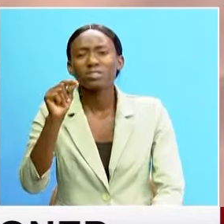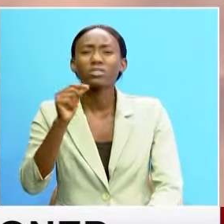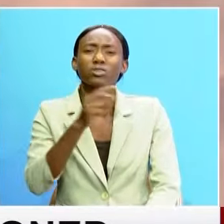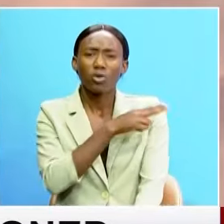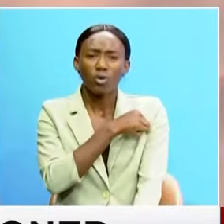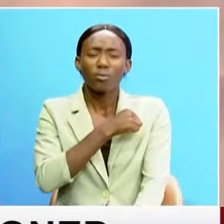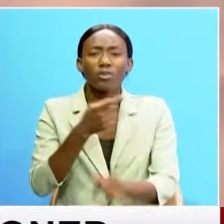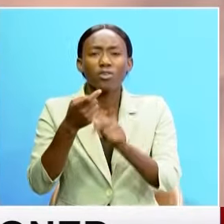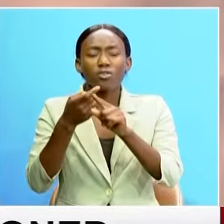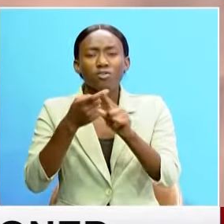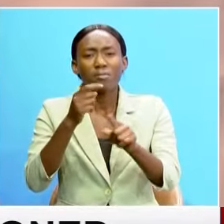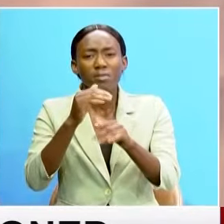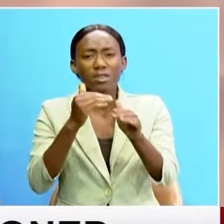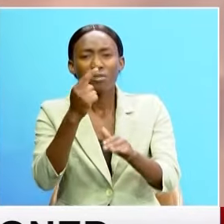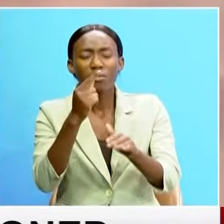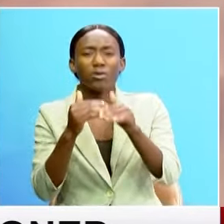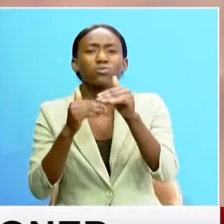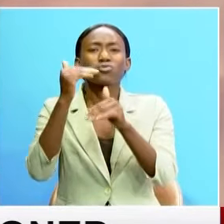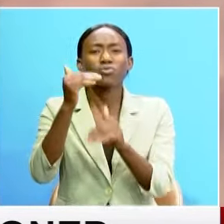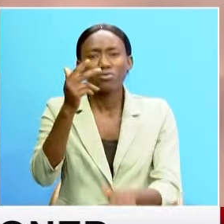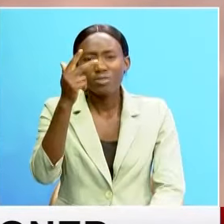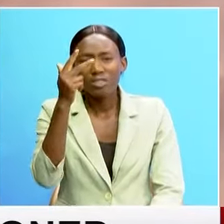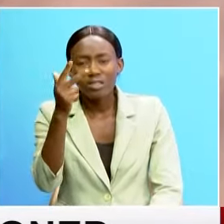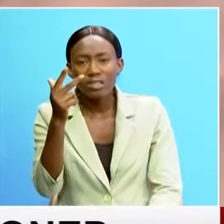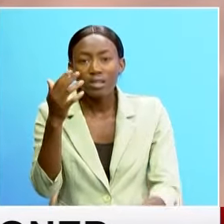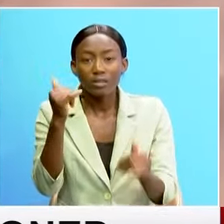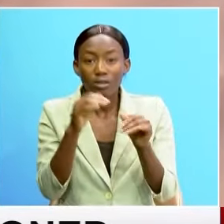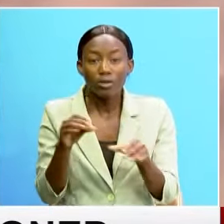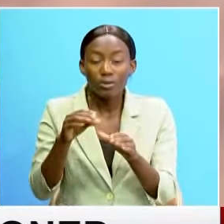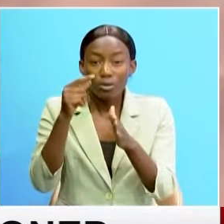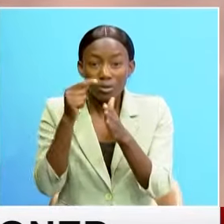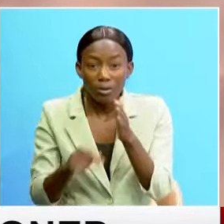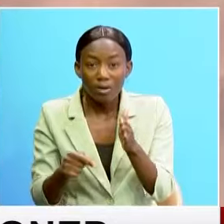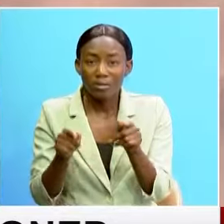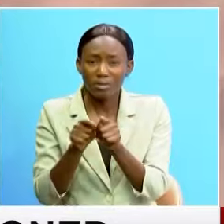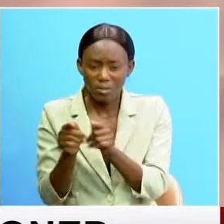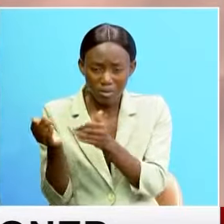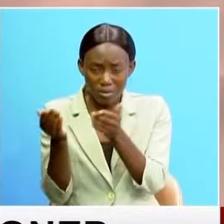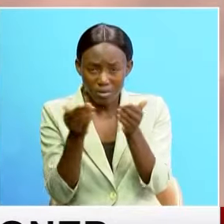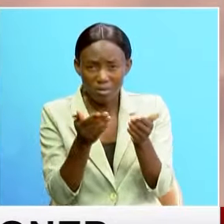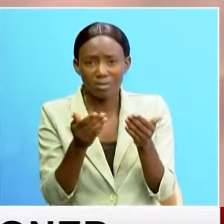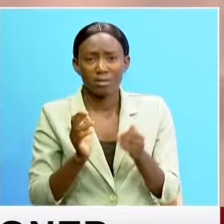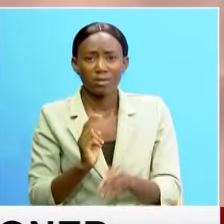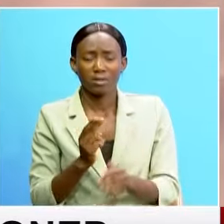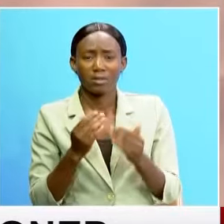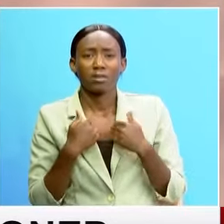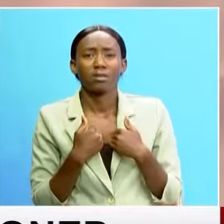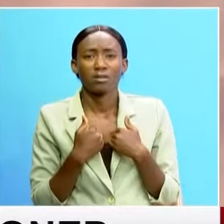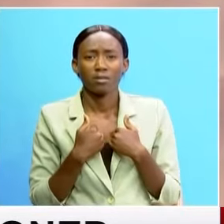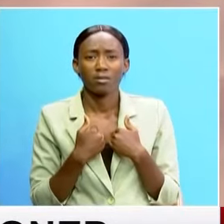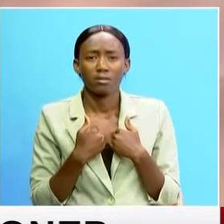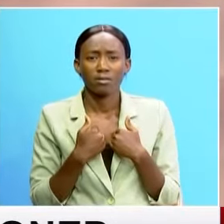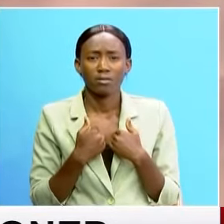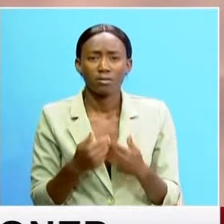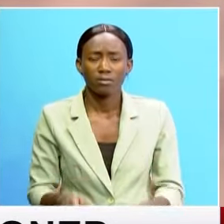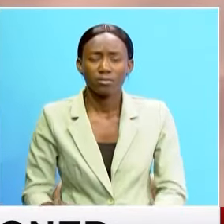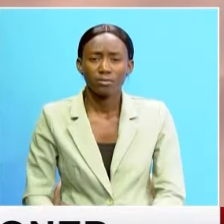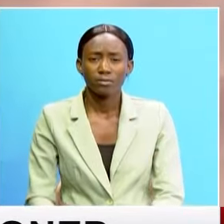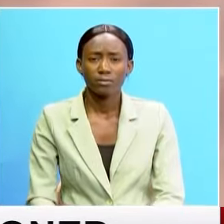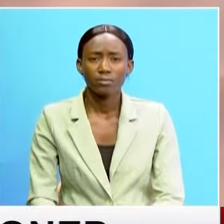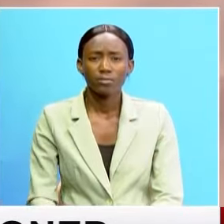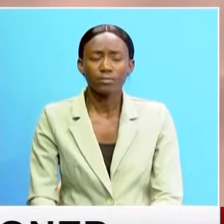1 to 3. And what you have done is you have brought in an equalizer. You want to balance the country, you want to bring country